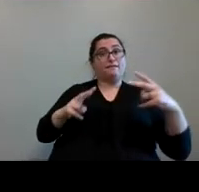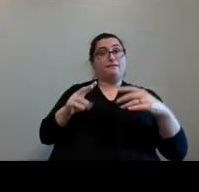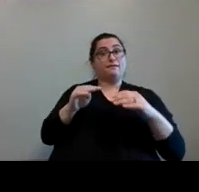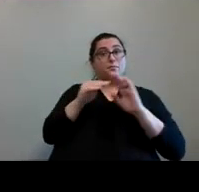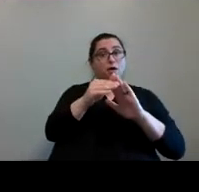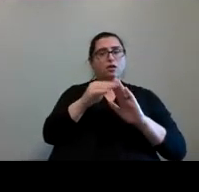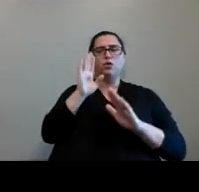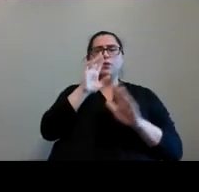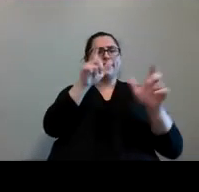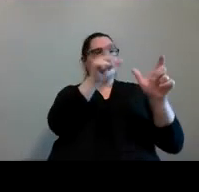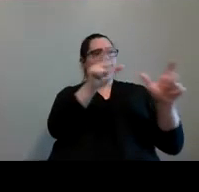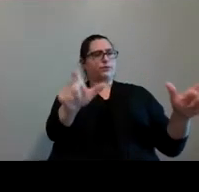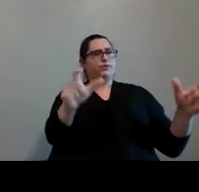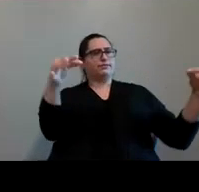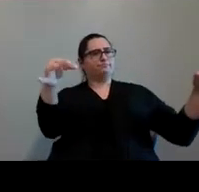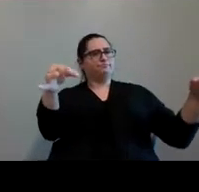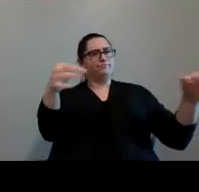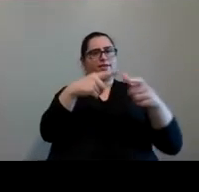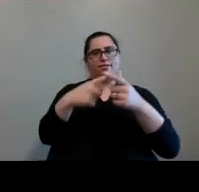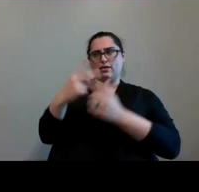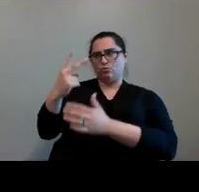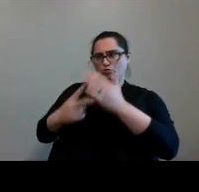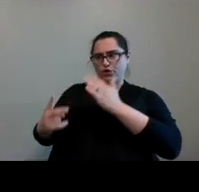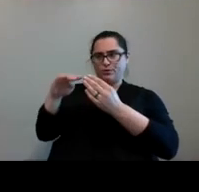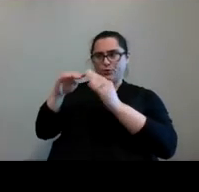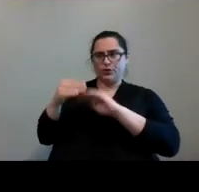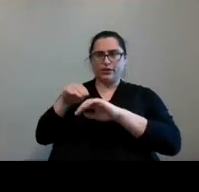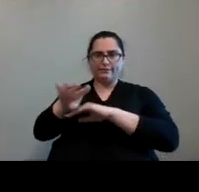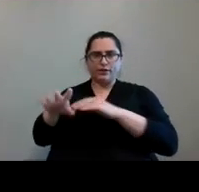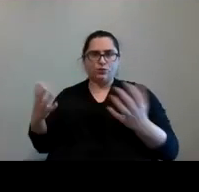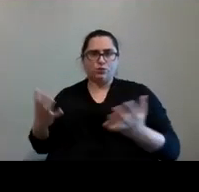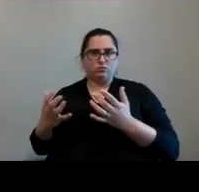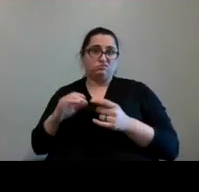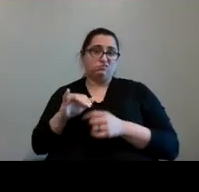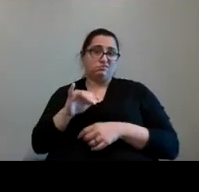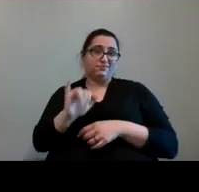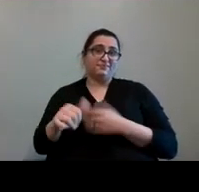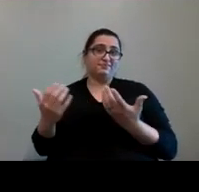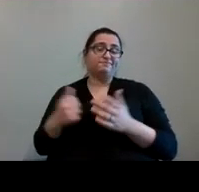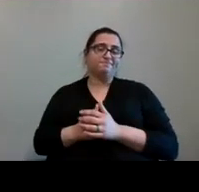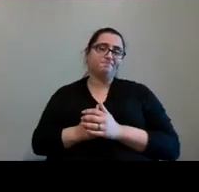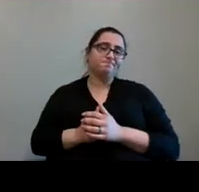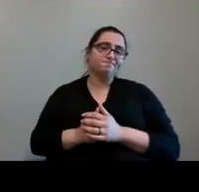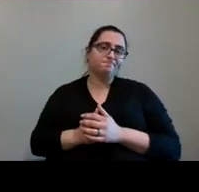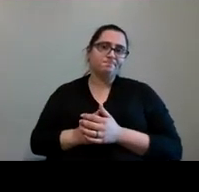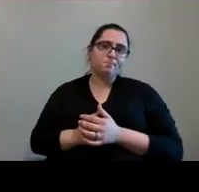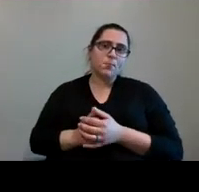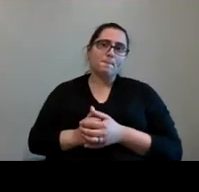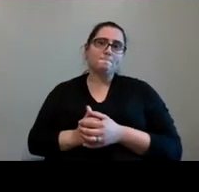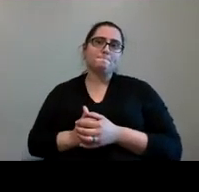they predict mutational effects from that. So there's something, yeah.